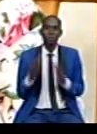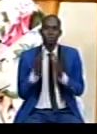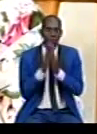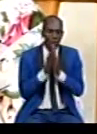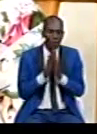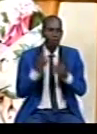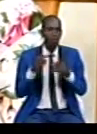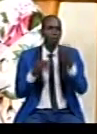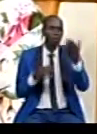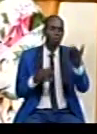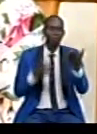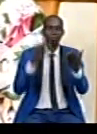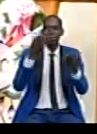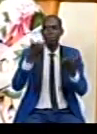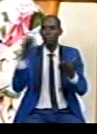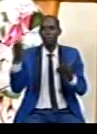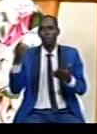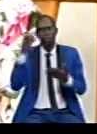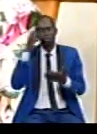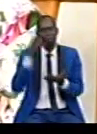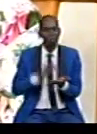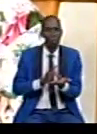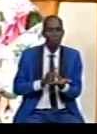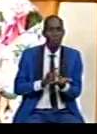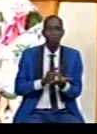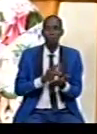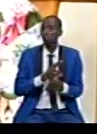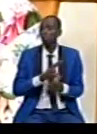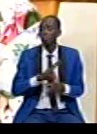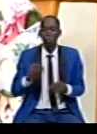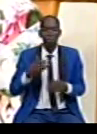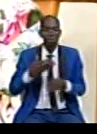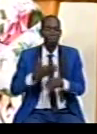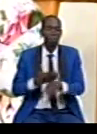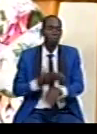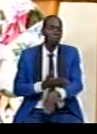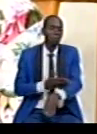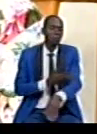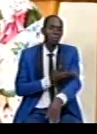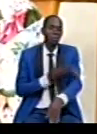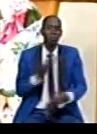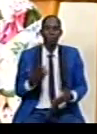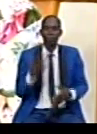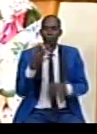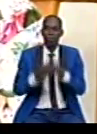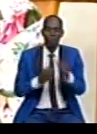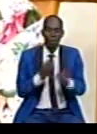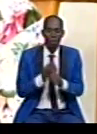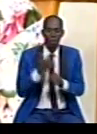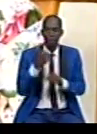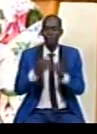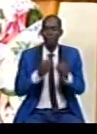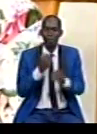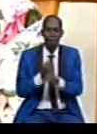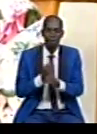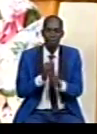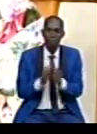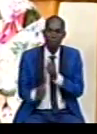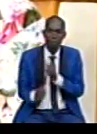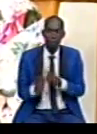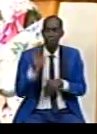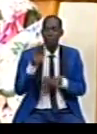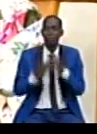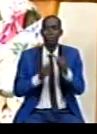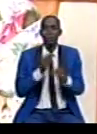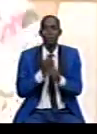there for treatment, no improvement. 5 years, 10 years, 15